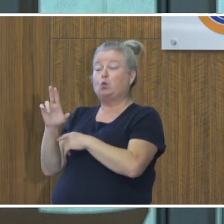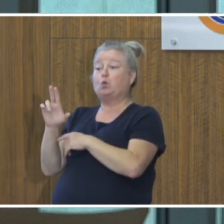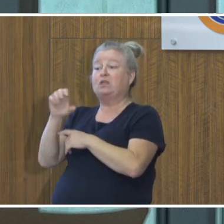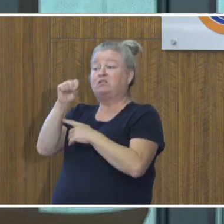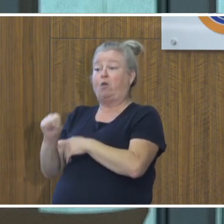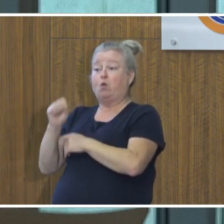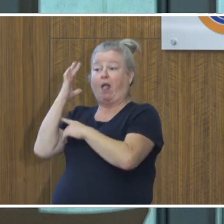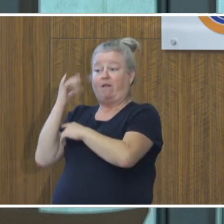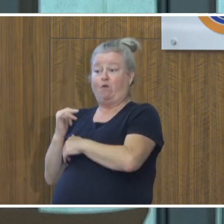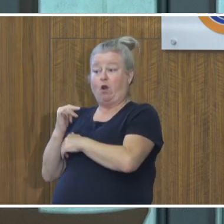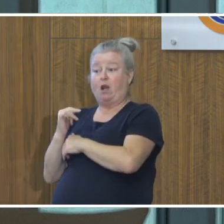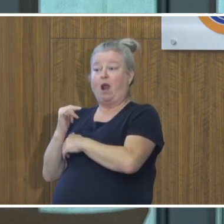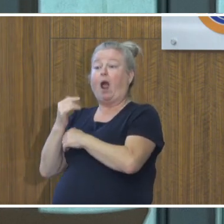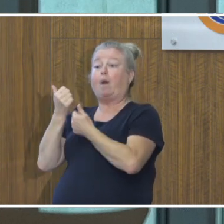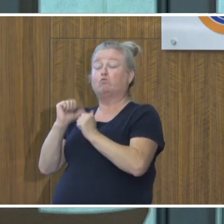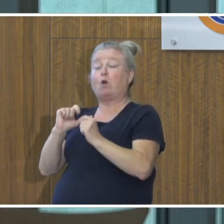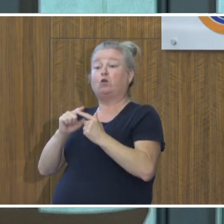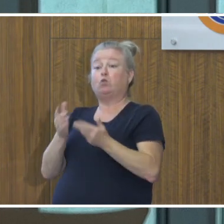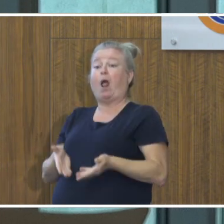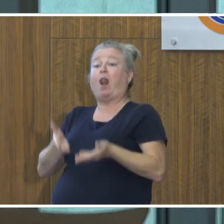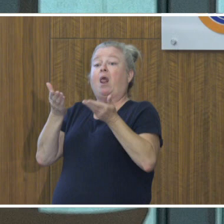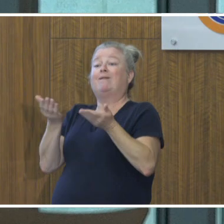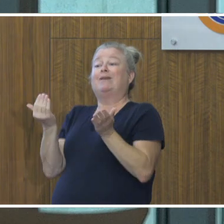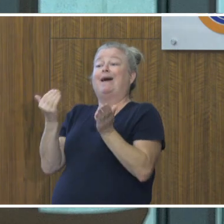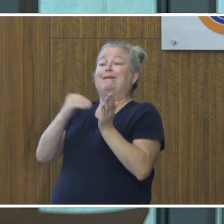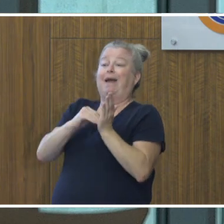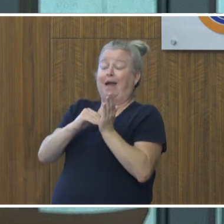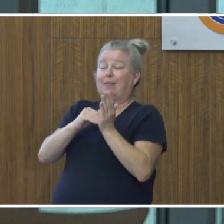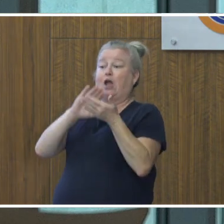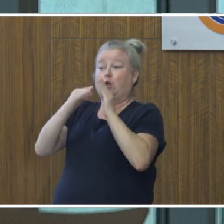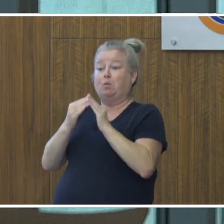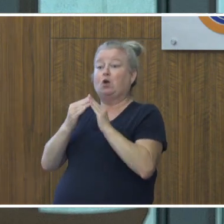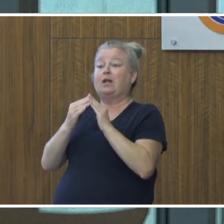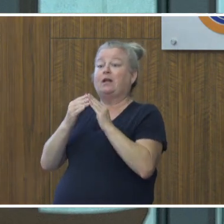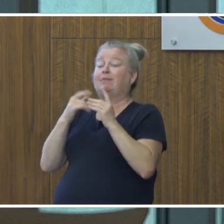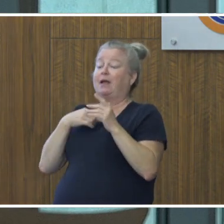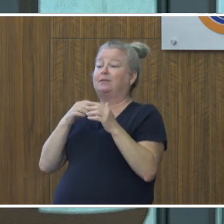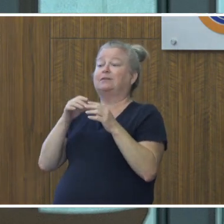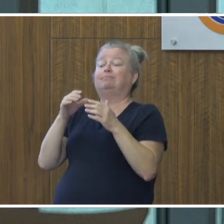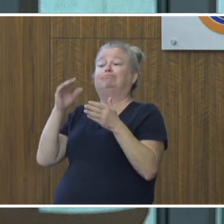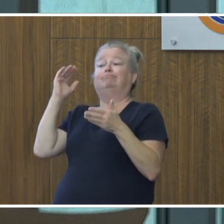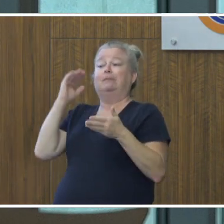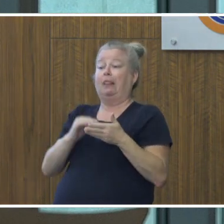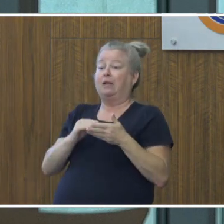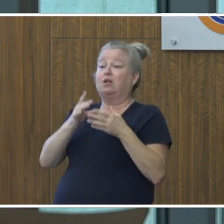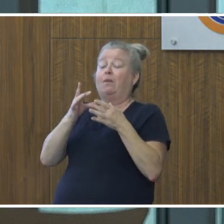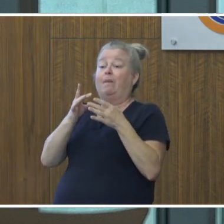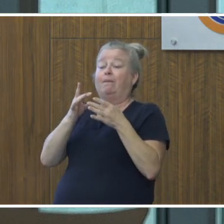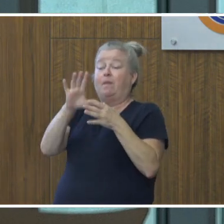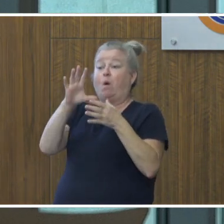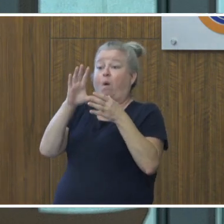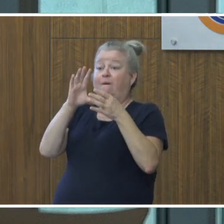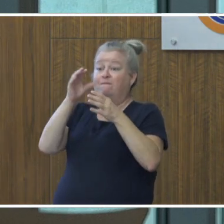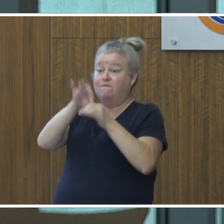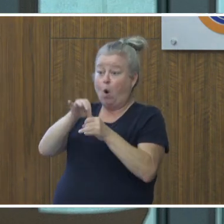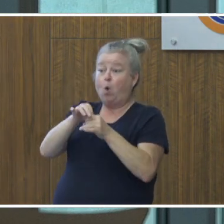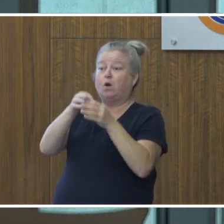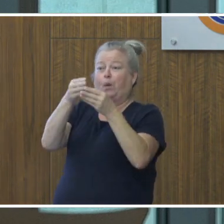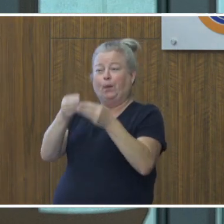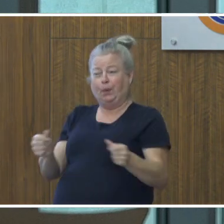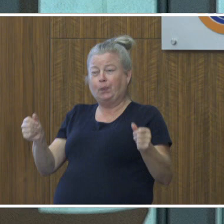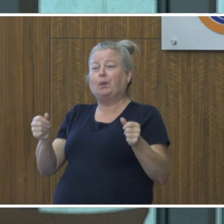to uplift again the communities that continue to be disenfranchised and their vote is being diluted with our current